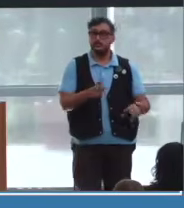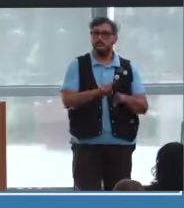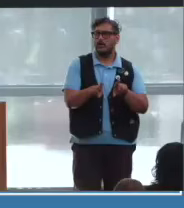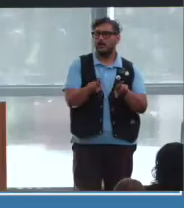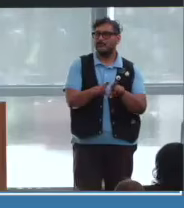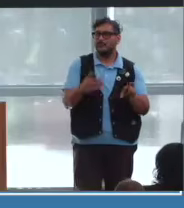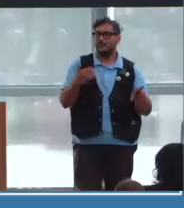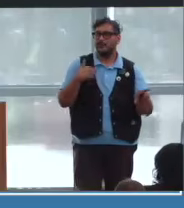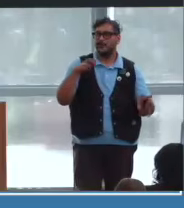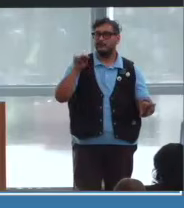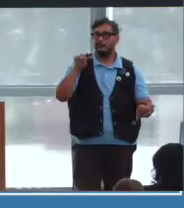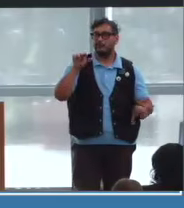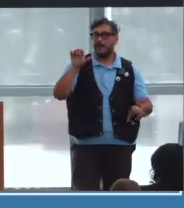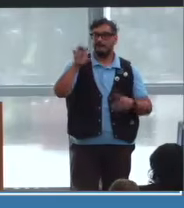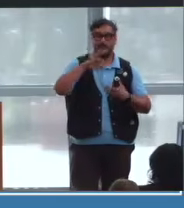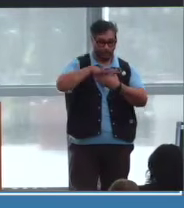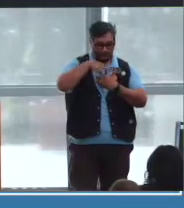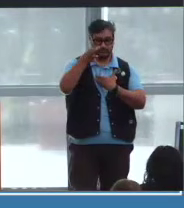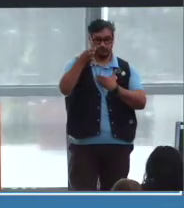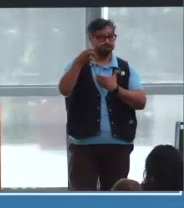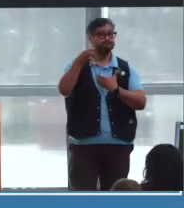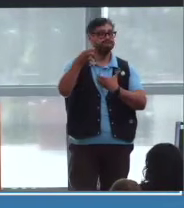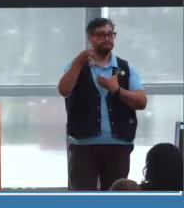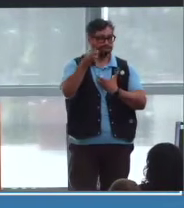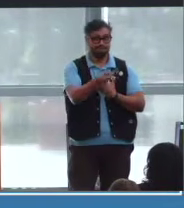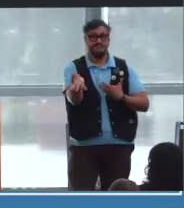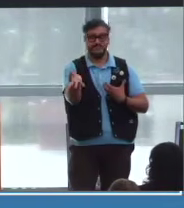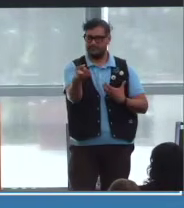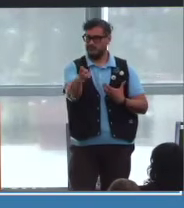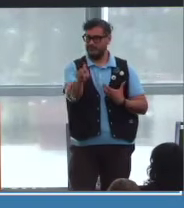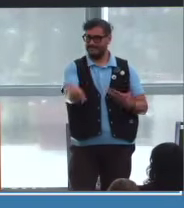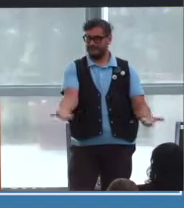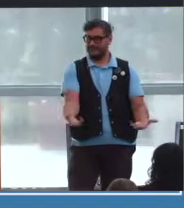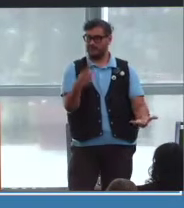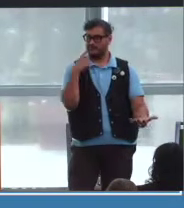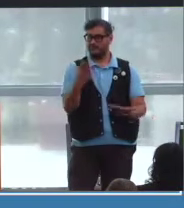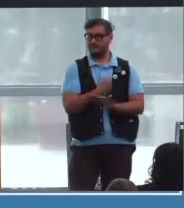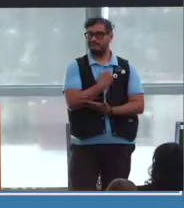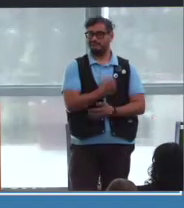that our raffle is pulled at the end of the day, and you do need to be in the room to win.